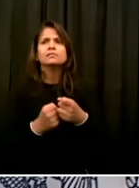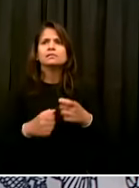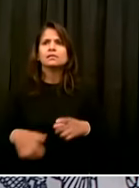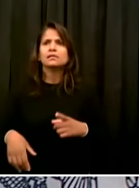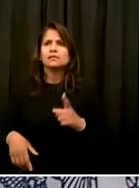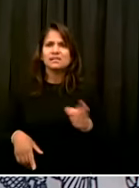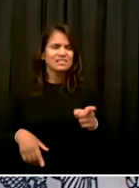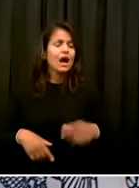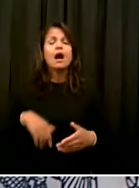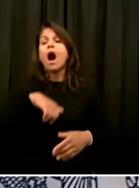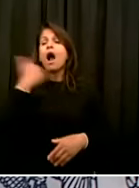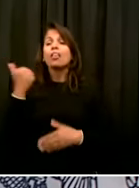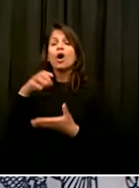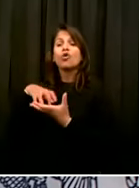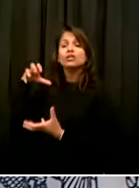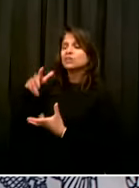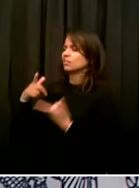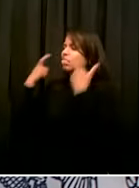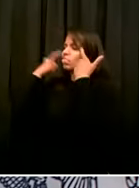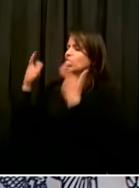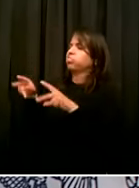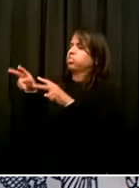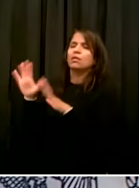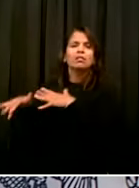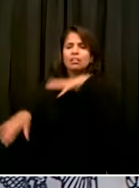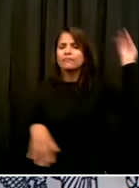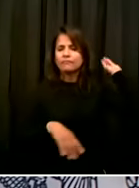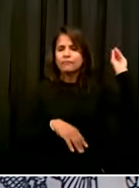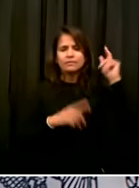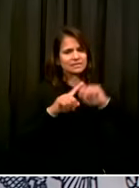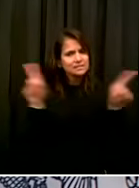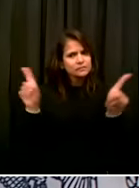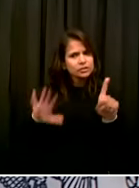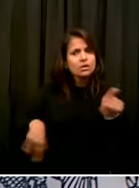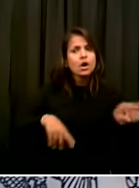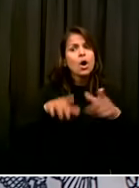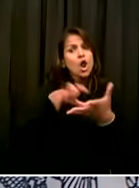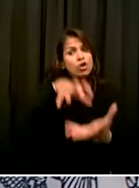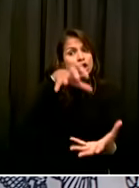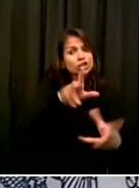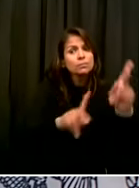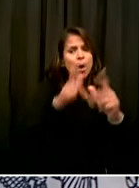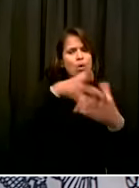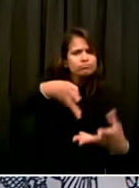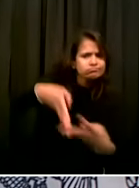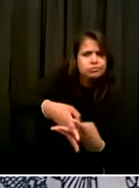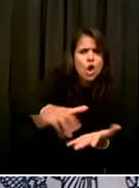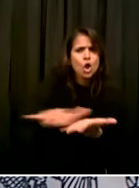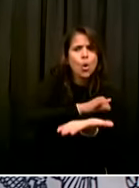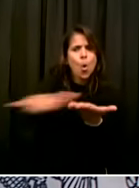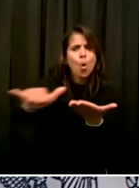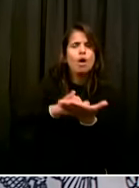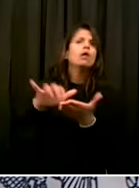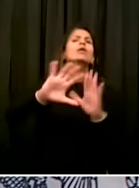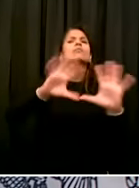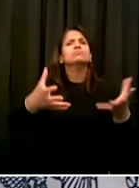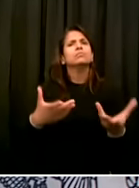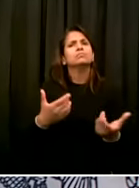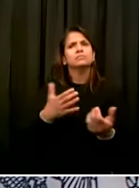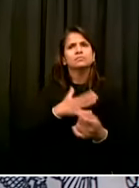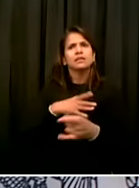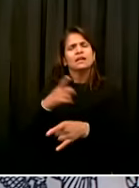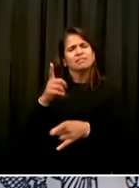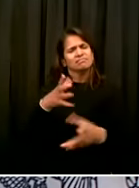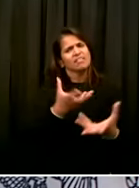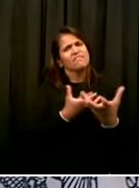ahead. Next up, we have Jillian from WBAI. Hi, Mr. Mayor. Hey, Jillian, how